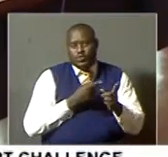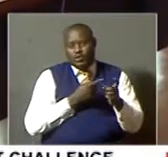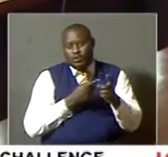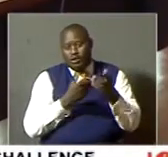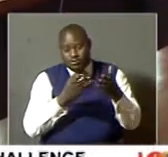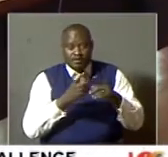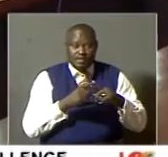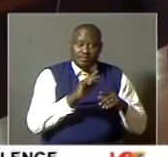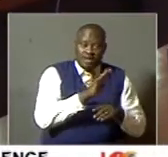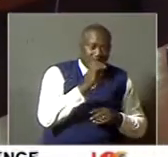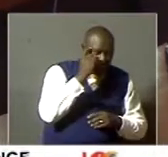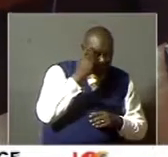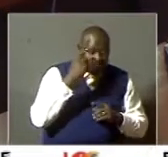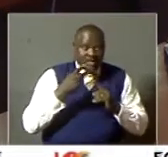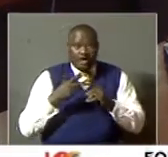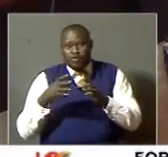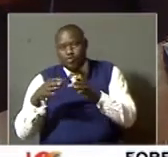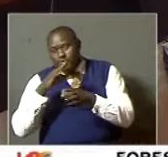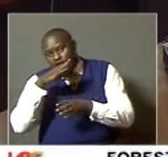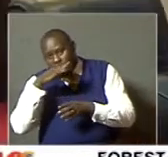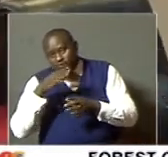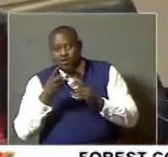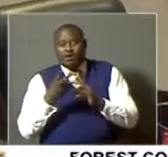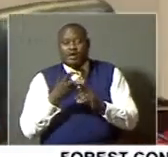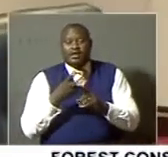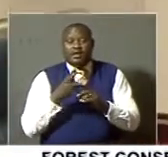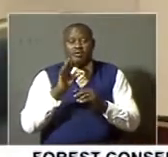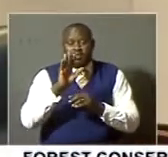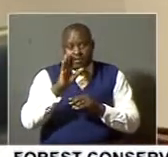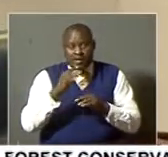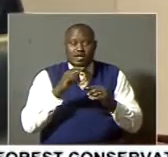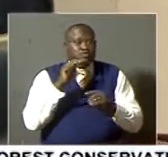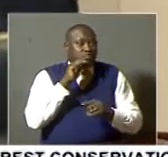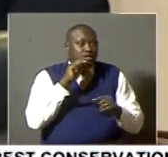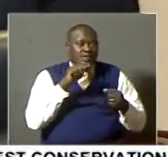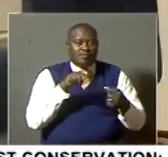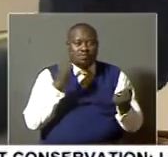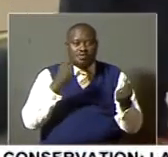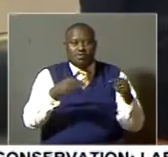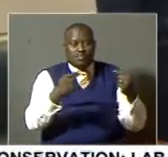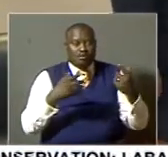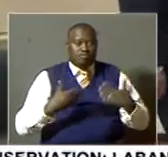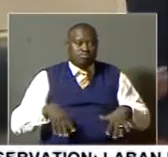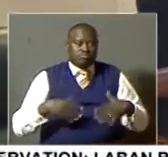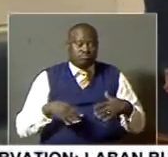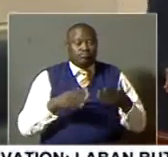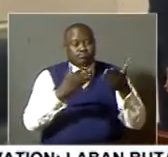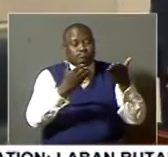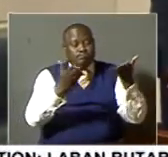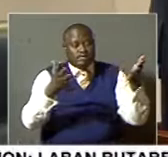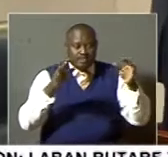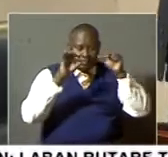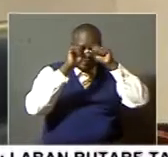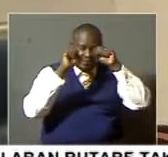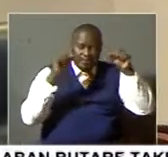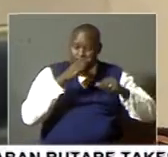between government soldiers and militia groups, as well as inter-ethnic clashes, has increased significantly. President Museveni